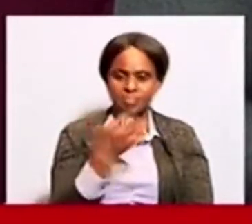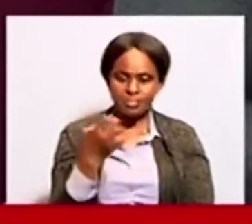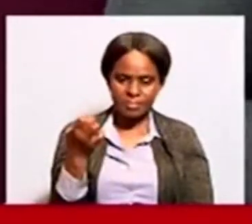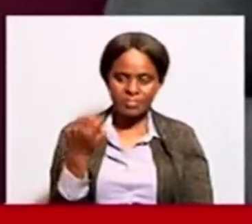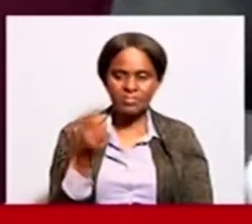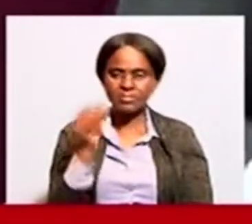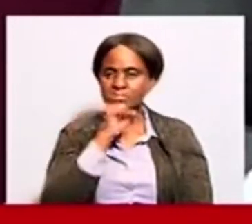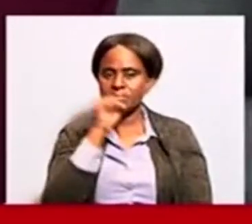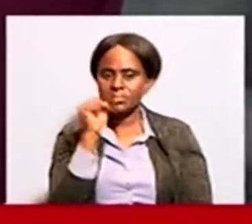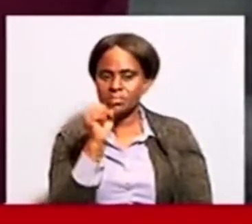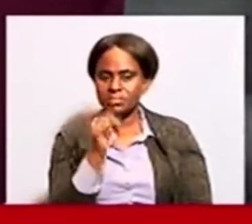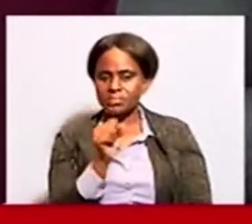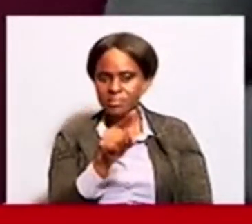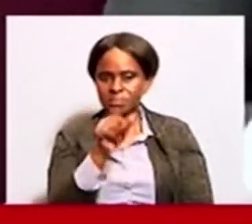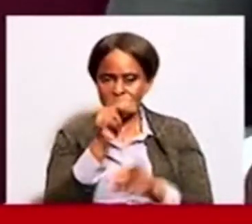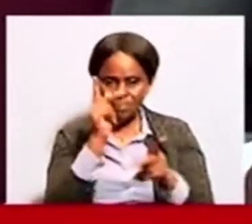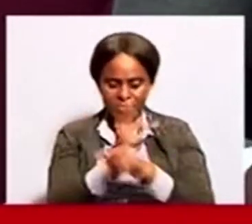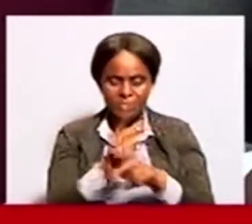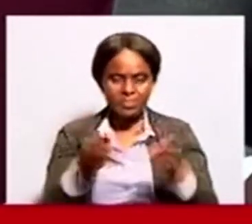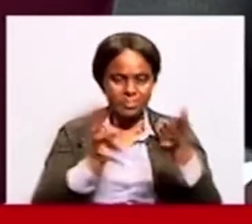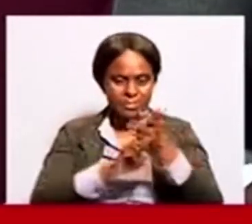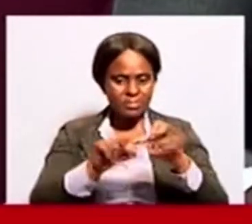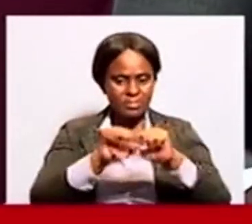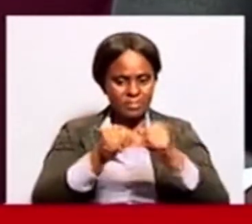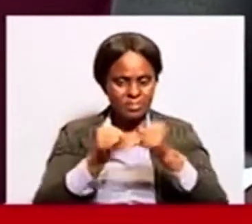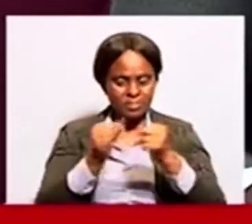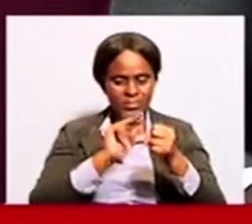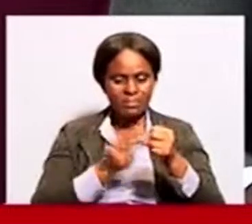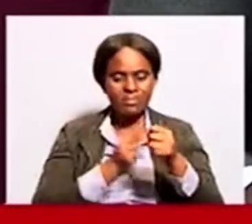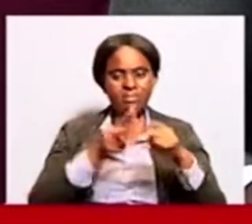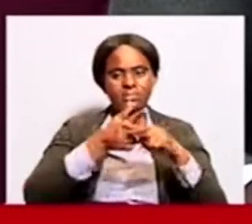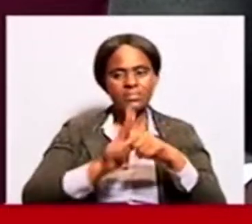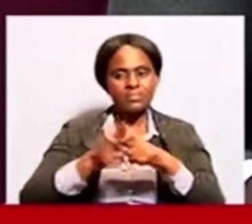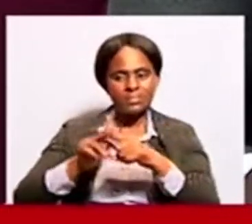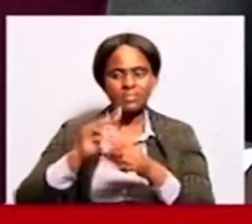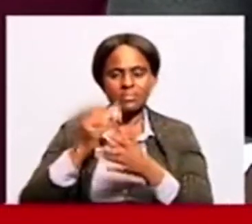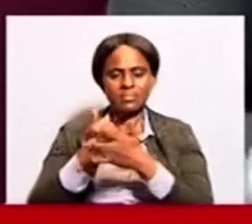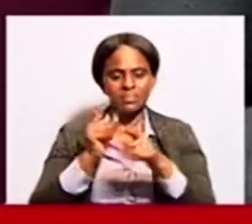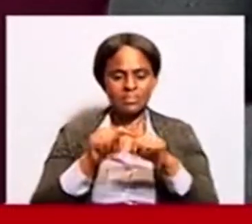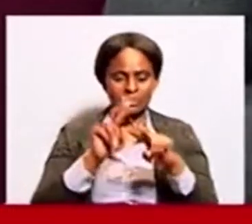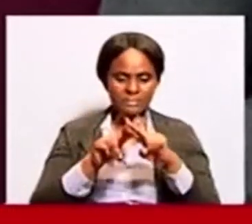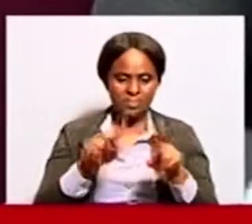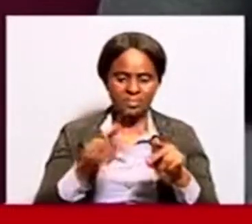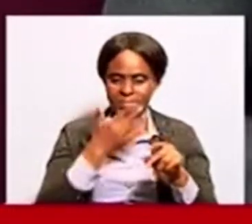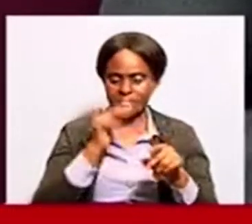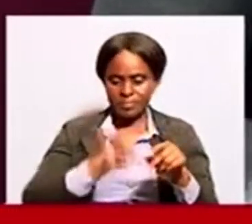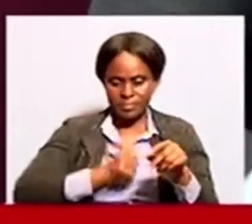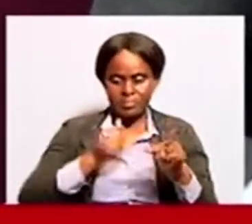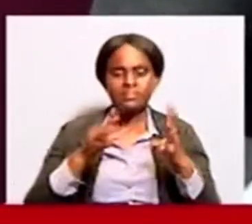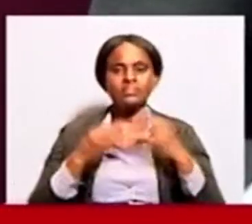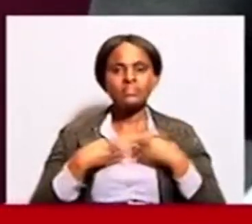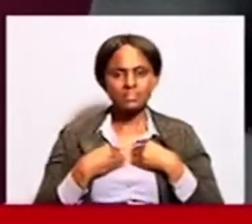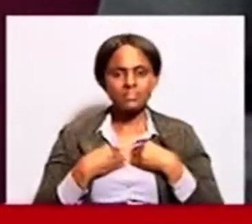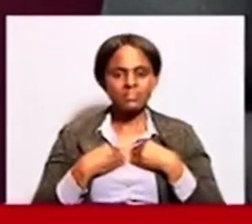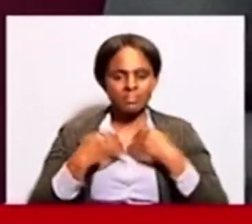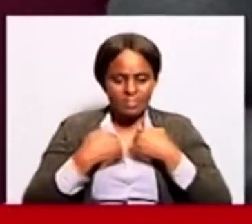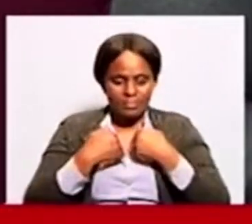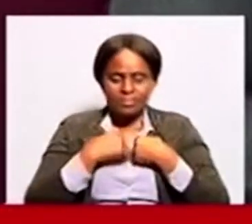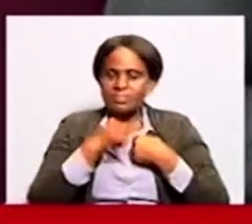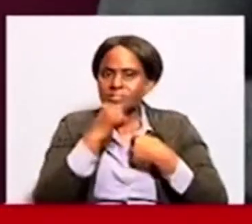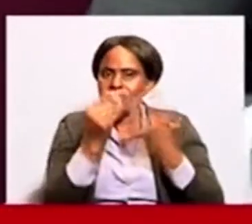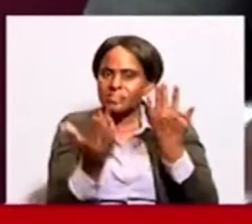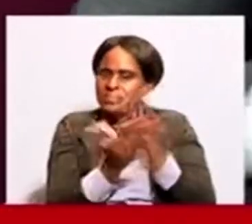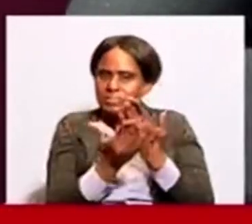old, kept breaking down, and we are repairing. Although, the chair, I should admit, we have not attached